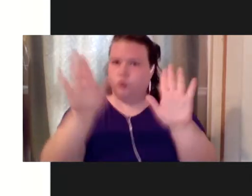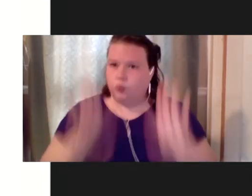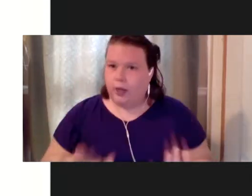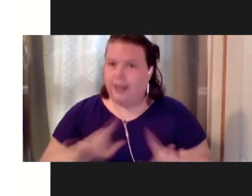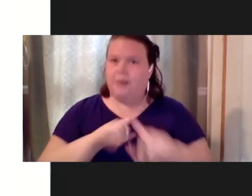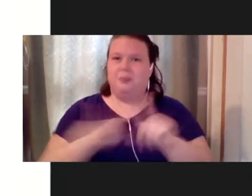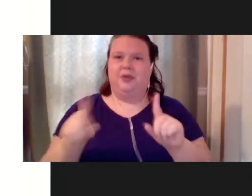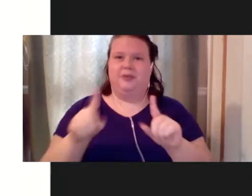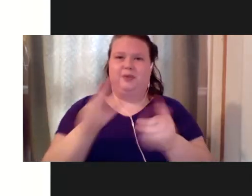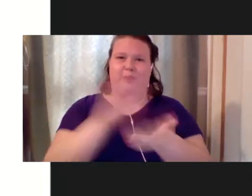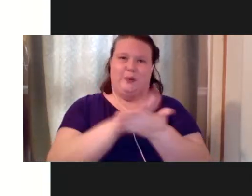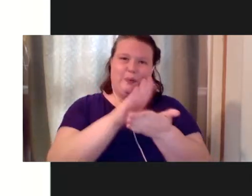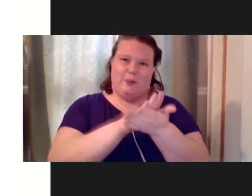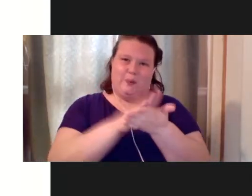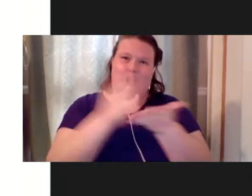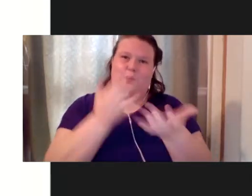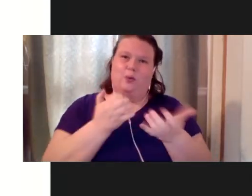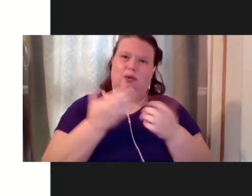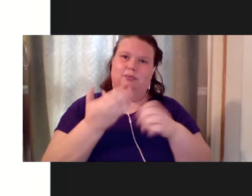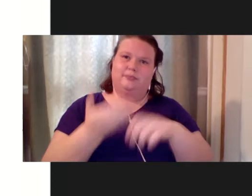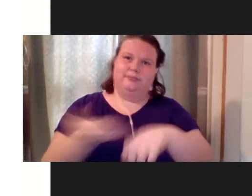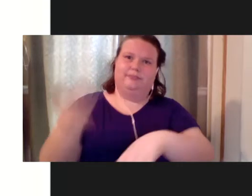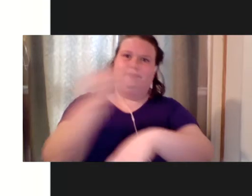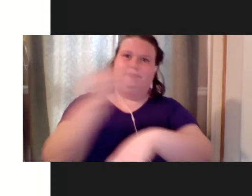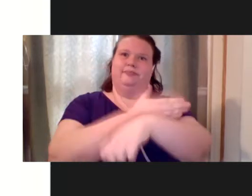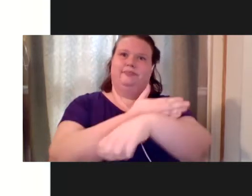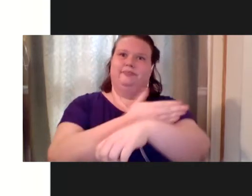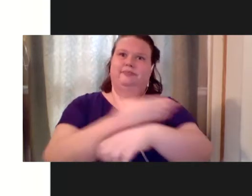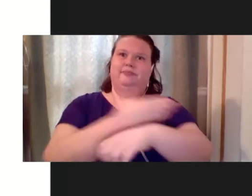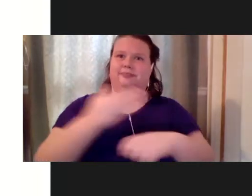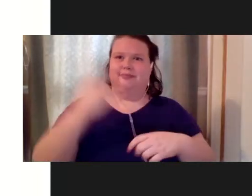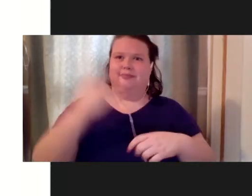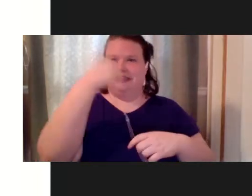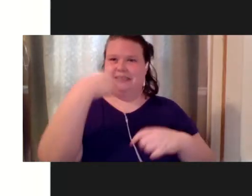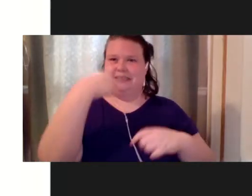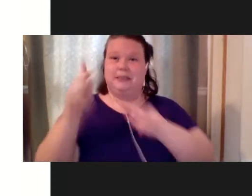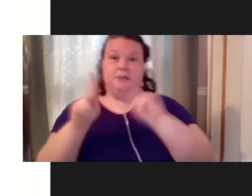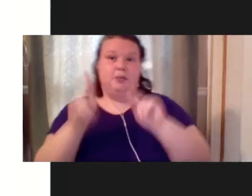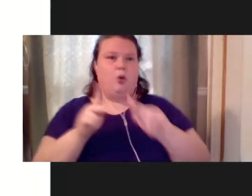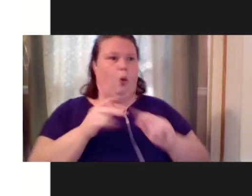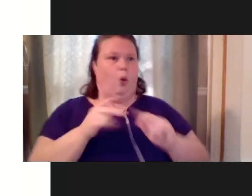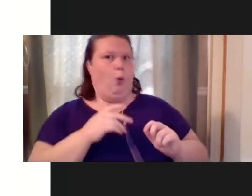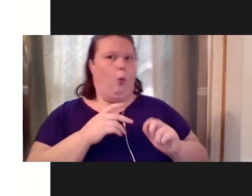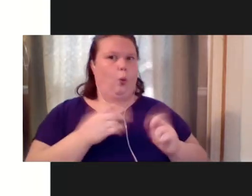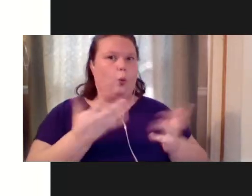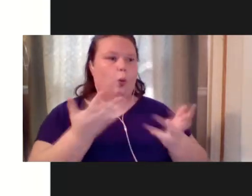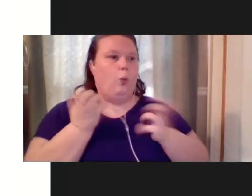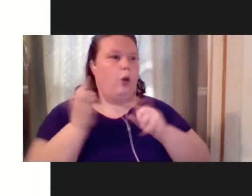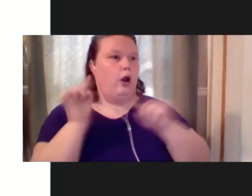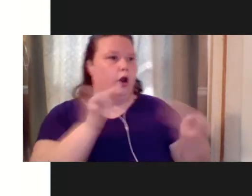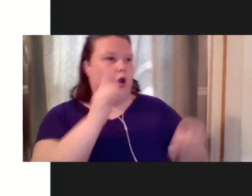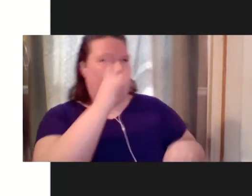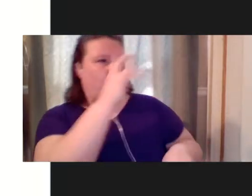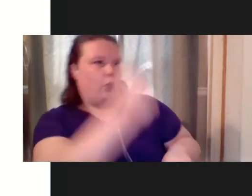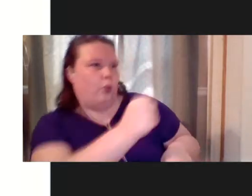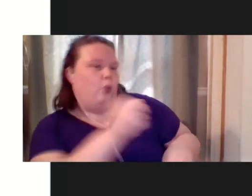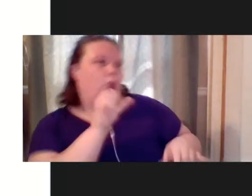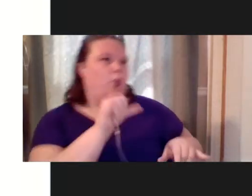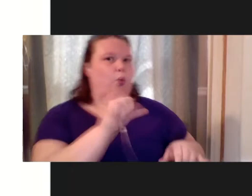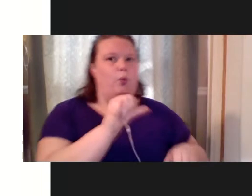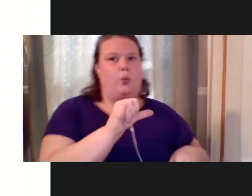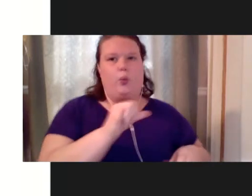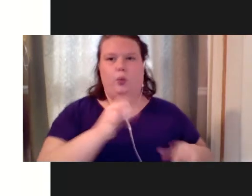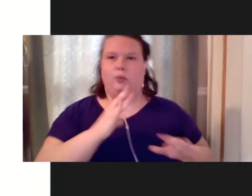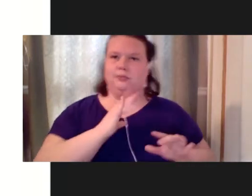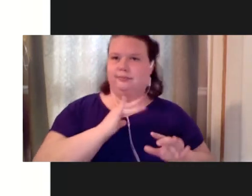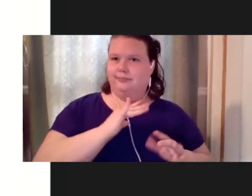those that are coming over to join the campus, it's a place where people want to go. It's a place where people want to be. So really thinking about